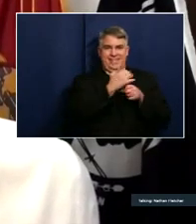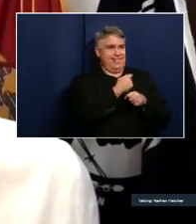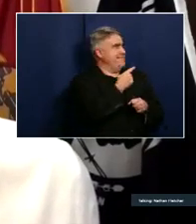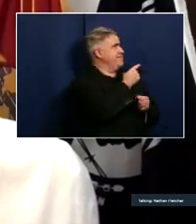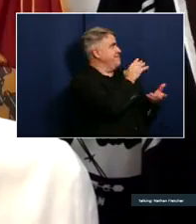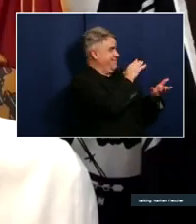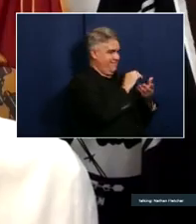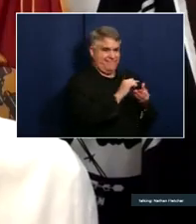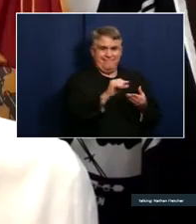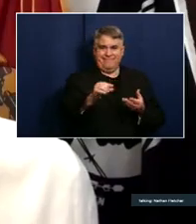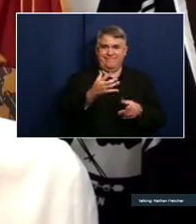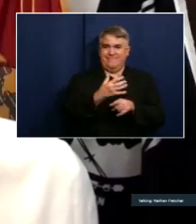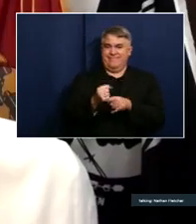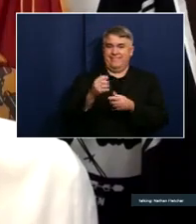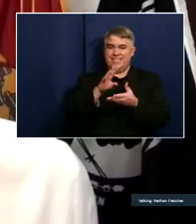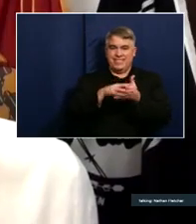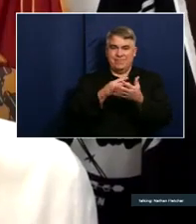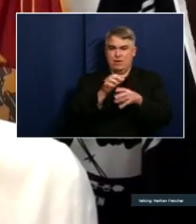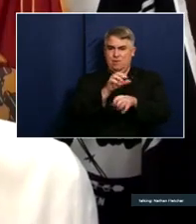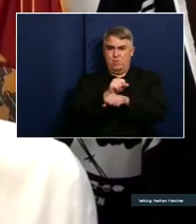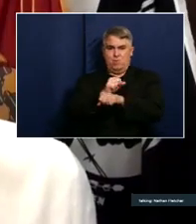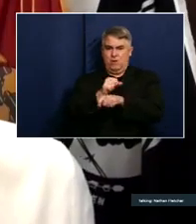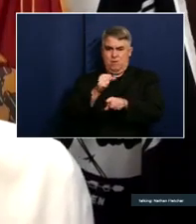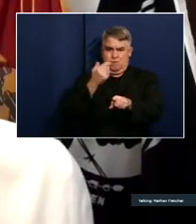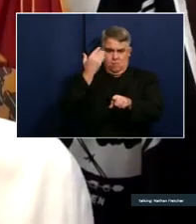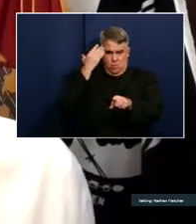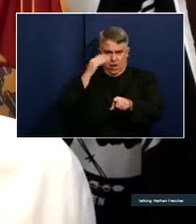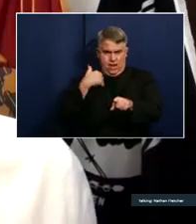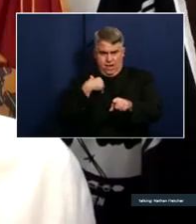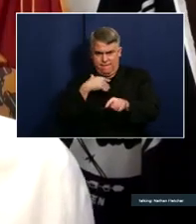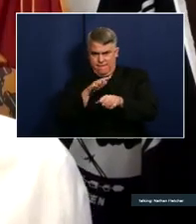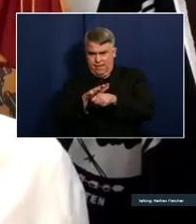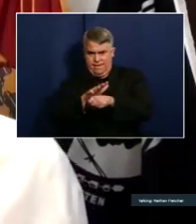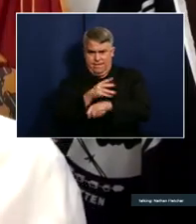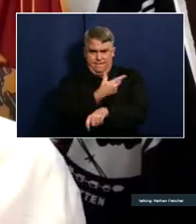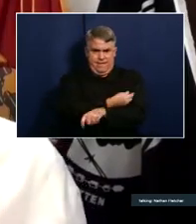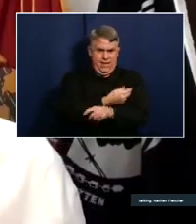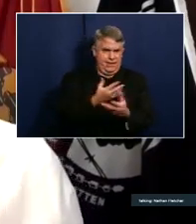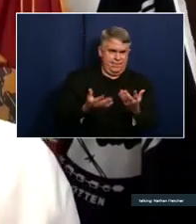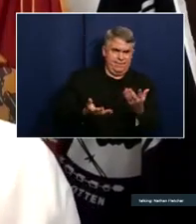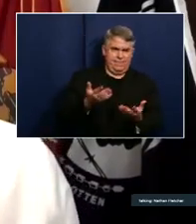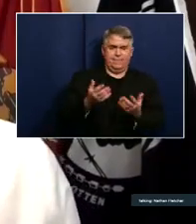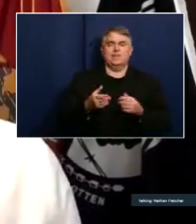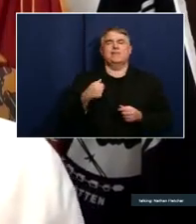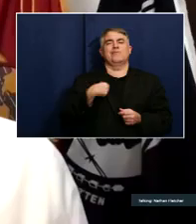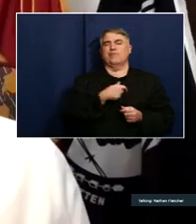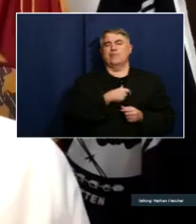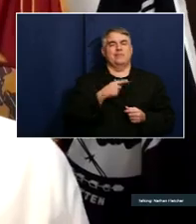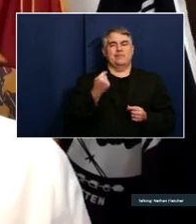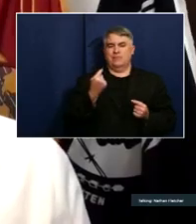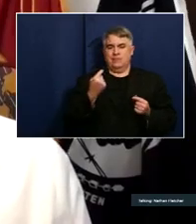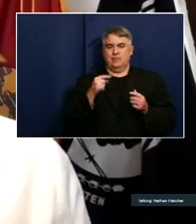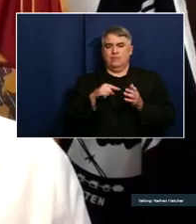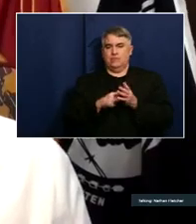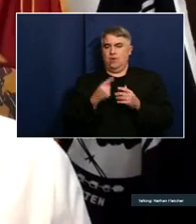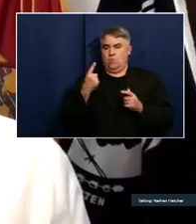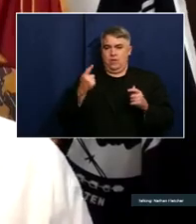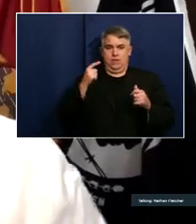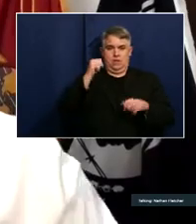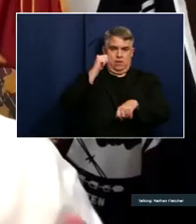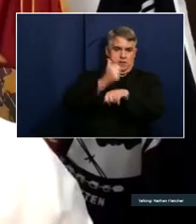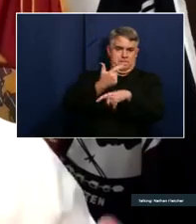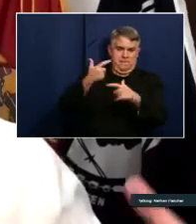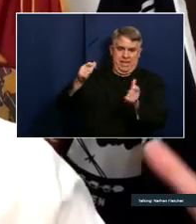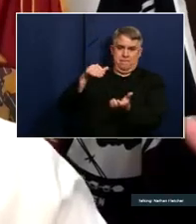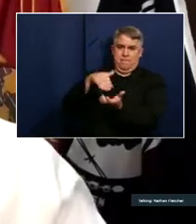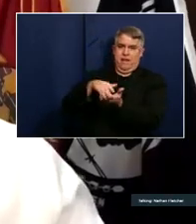appointments if we don't know that we have the vaccines. And so, you know, as we started with one superstation, then we had enough vaccines for that. And